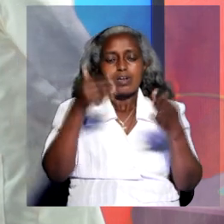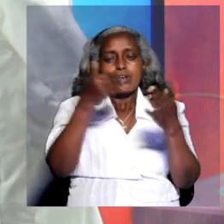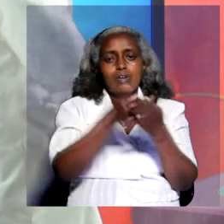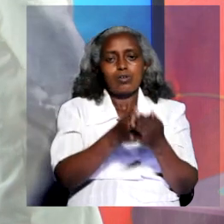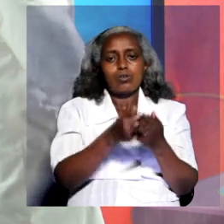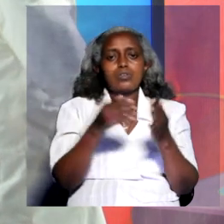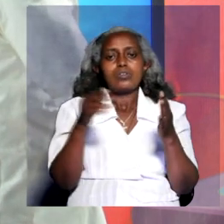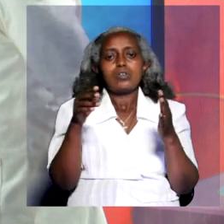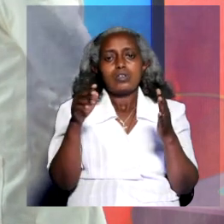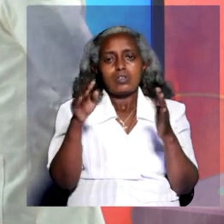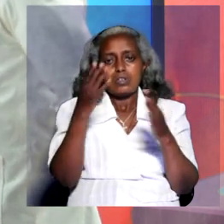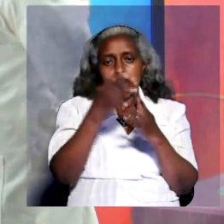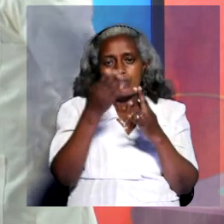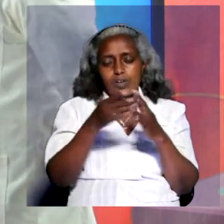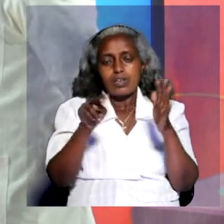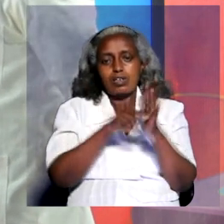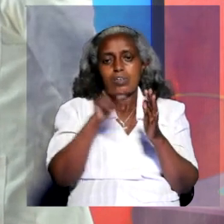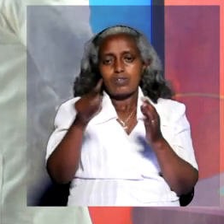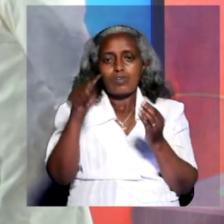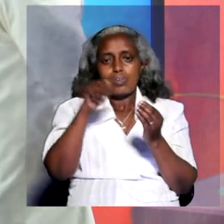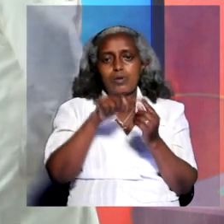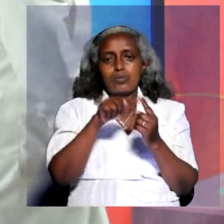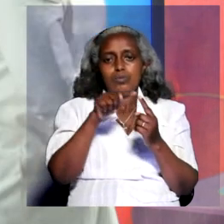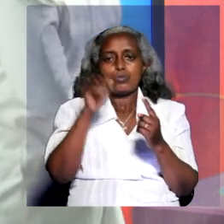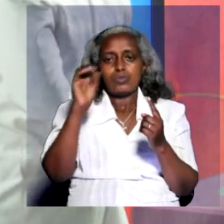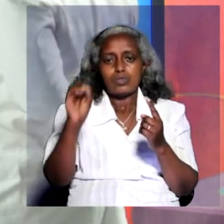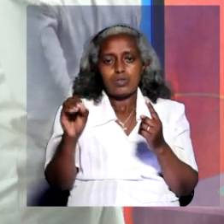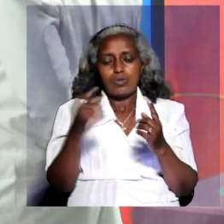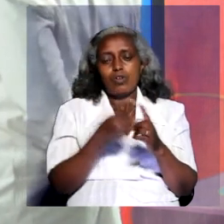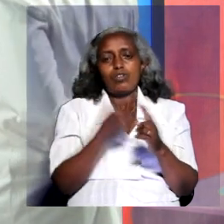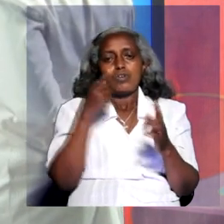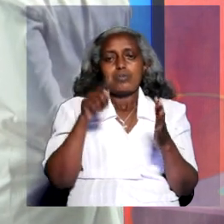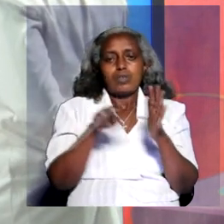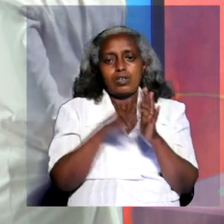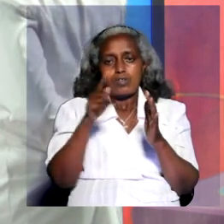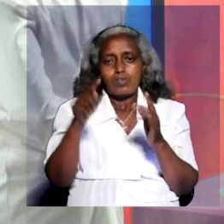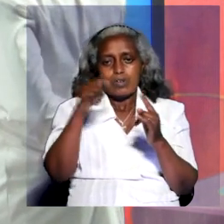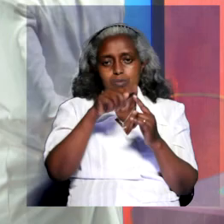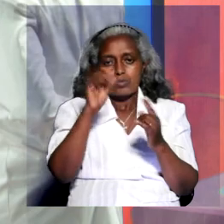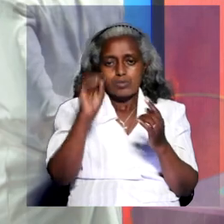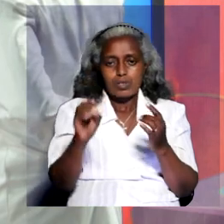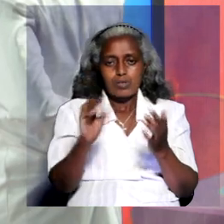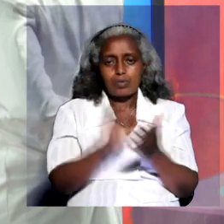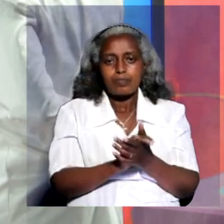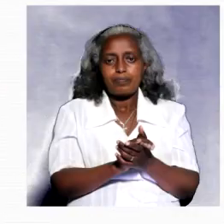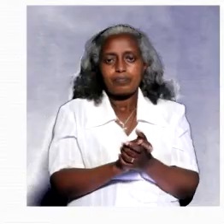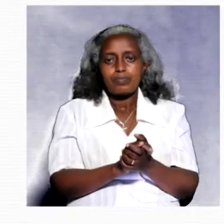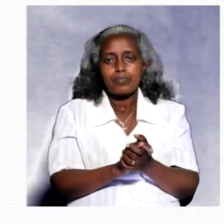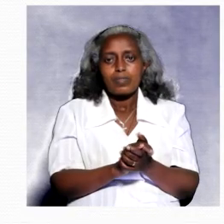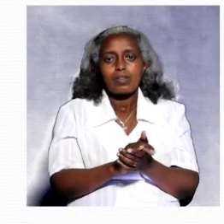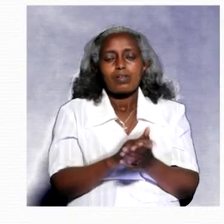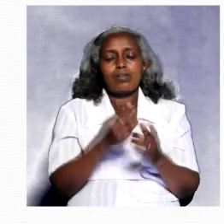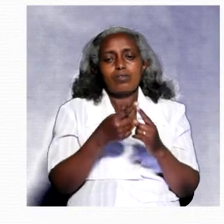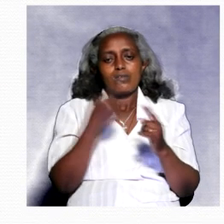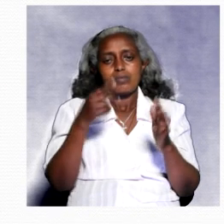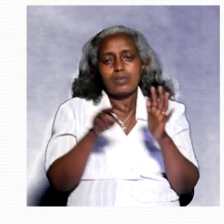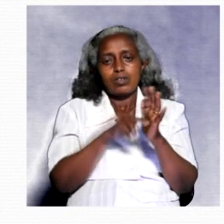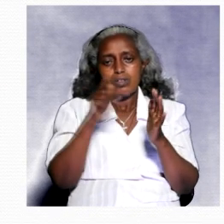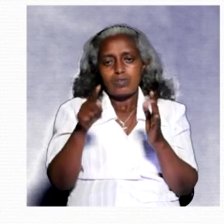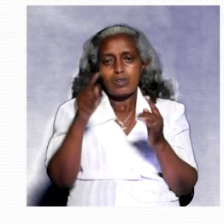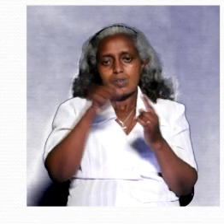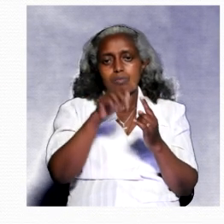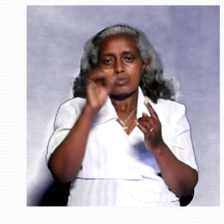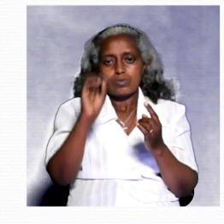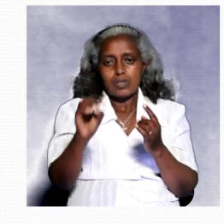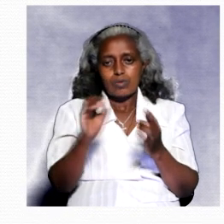interval negative 1 up to 0. It's from negative 1 up to 0. From negative 1 up